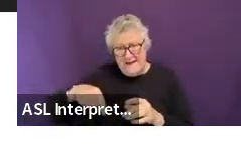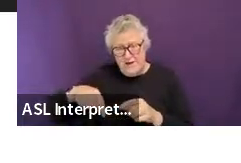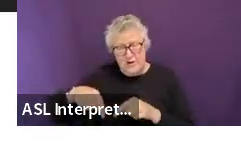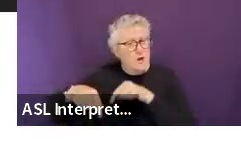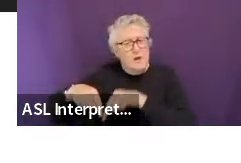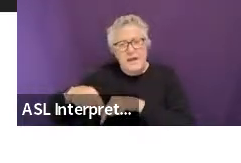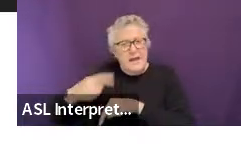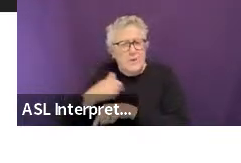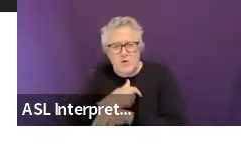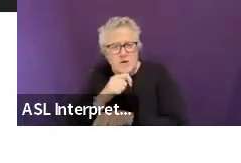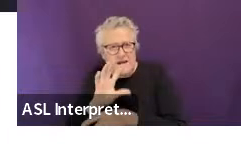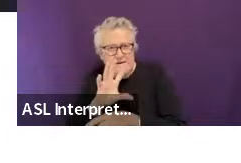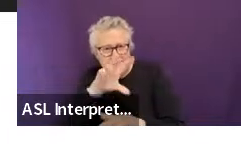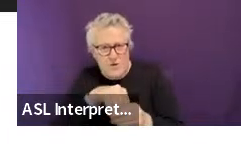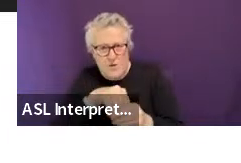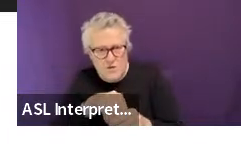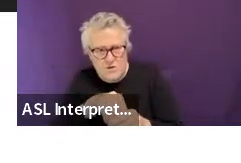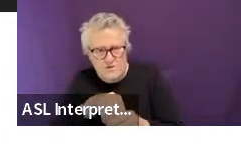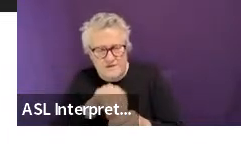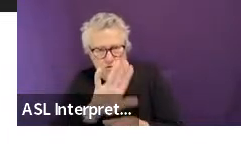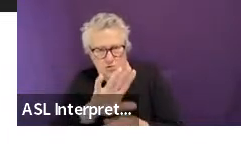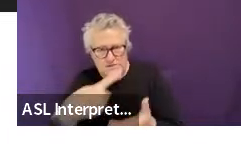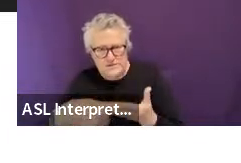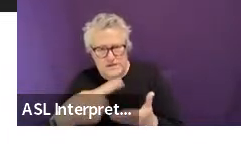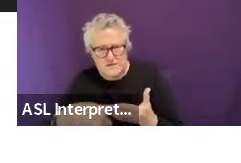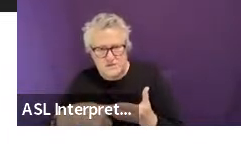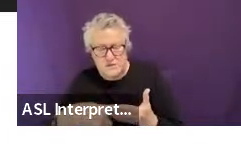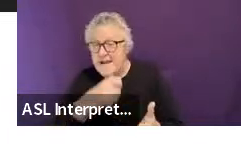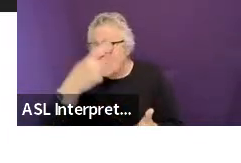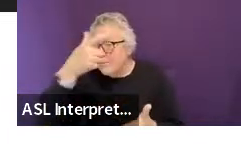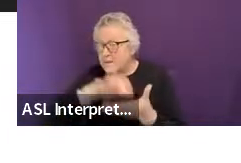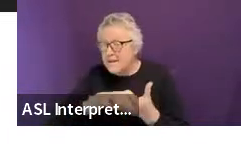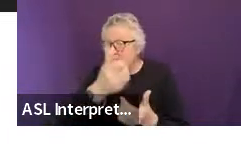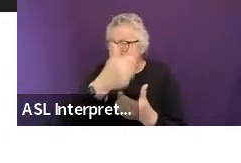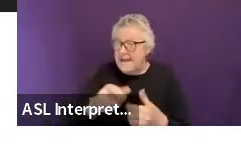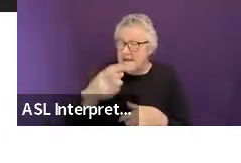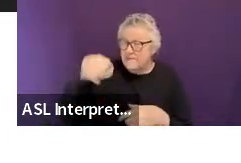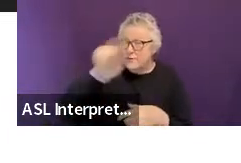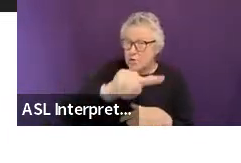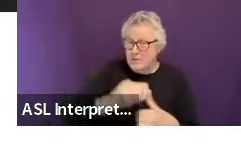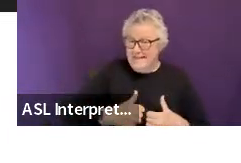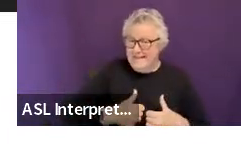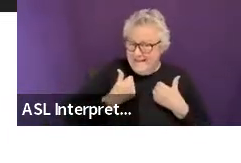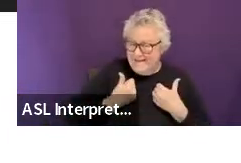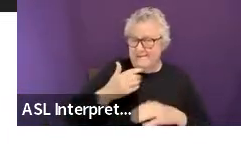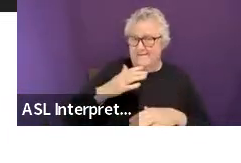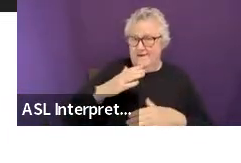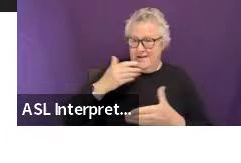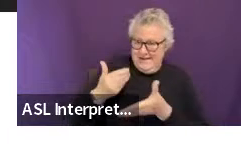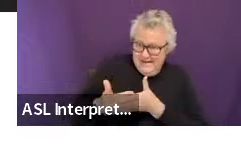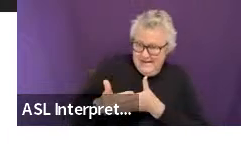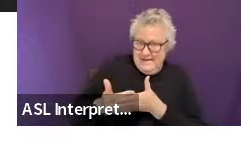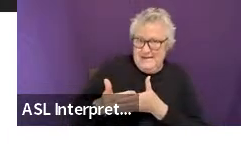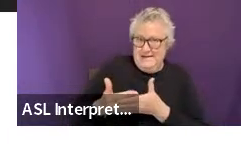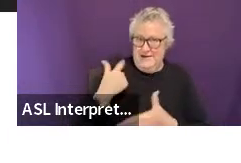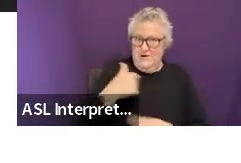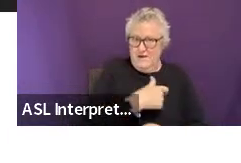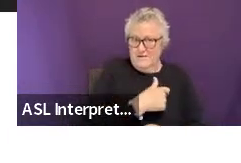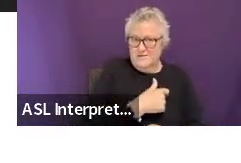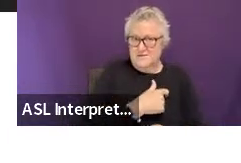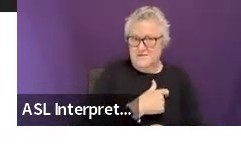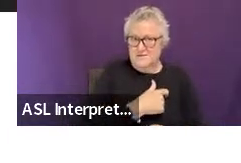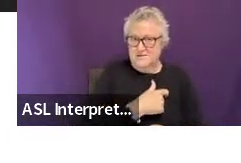don't believe any of you live on our street. So I'm just curious as to what you're doing to address this. In the